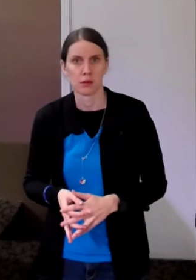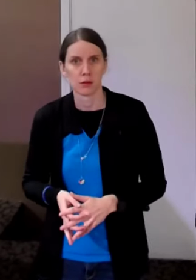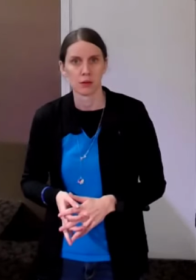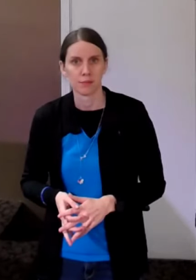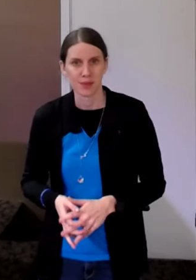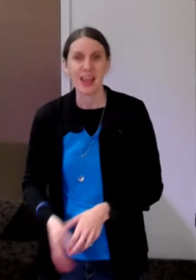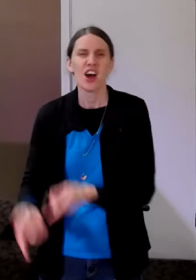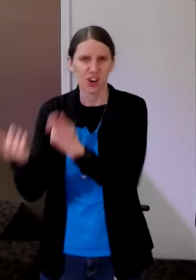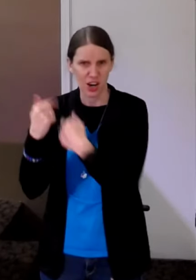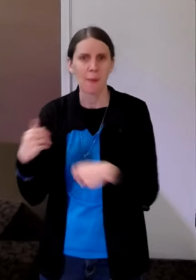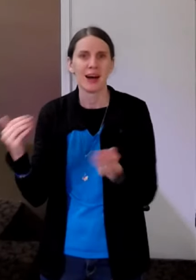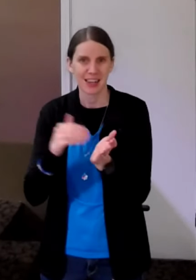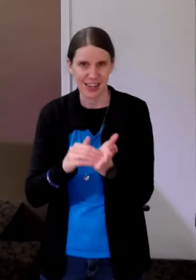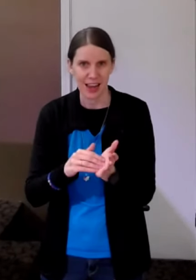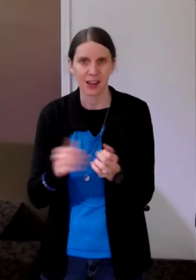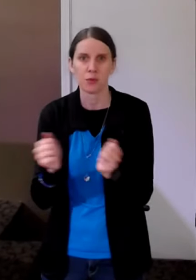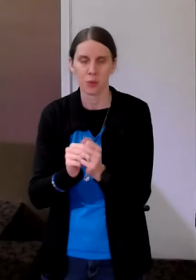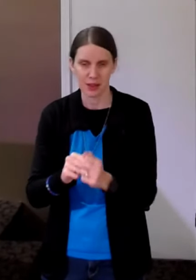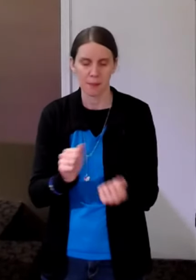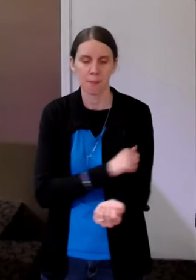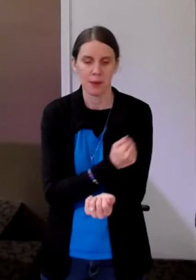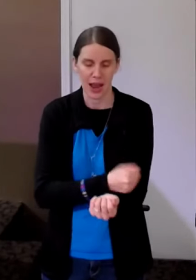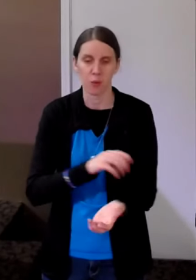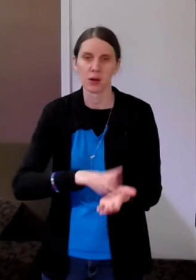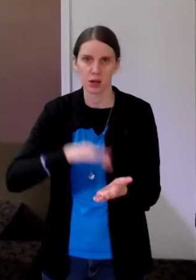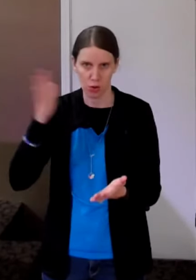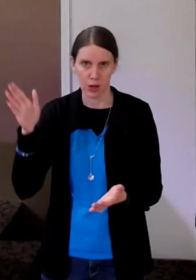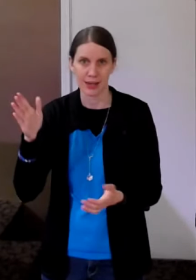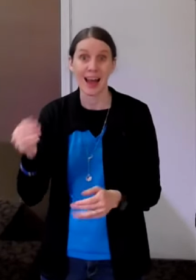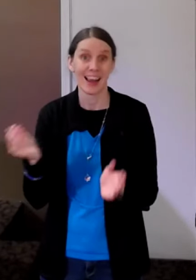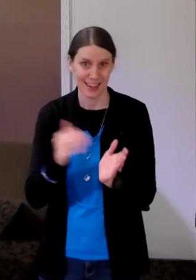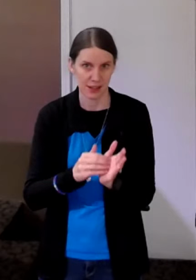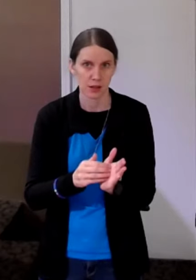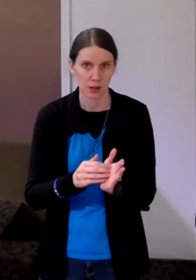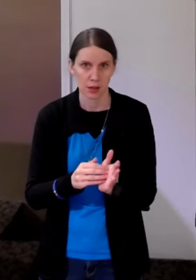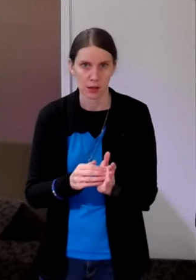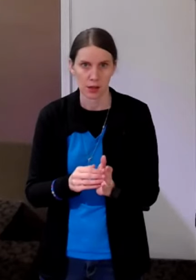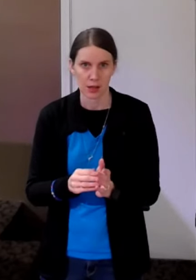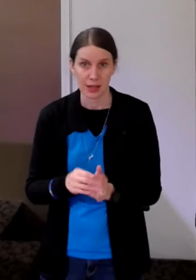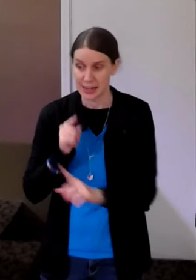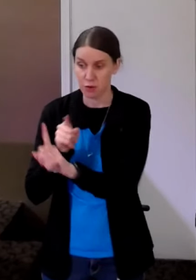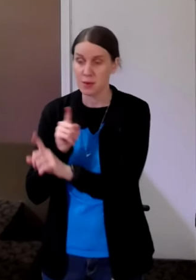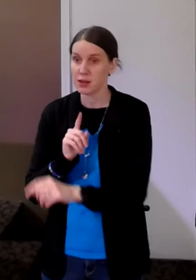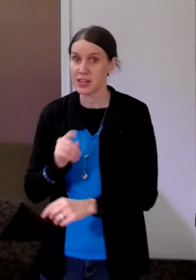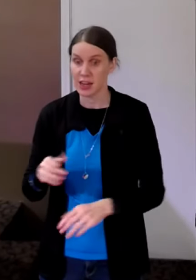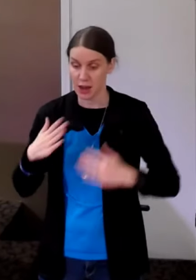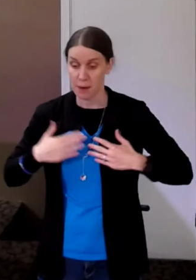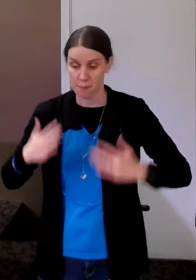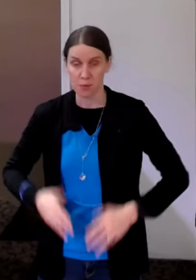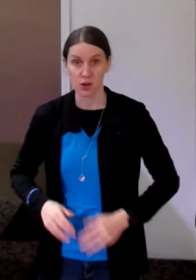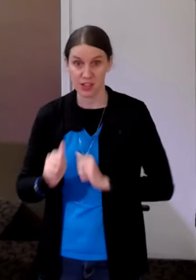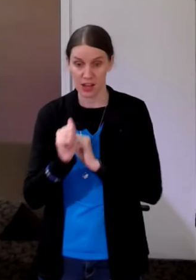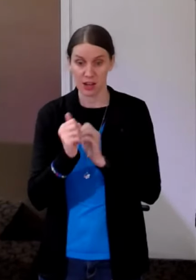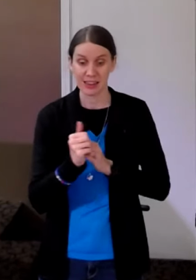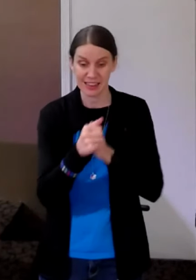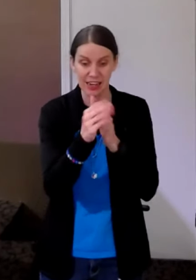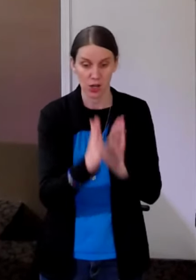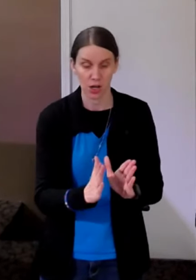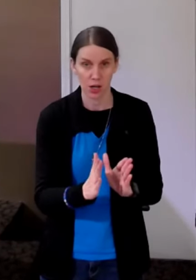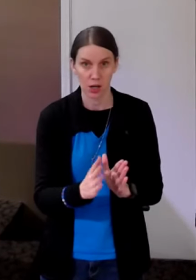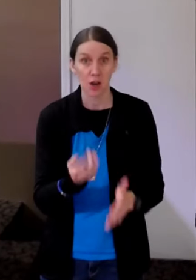He'll come again with power and great glory. He will come and He will be a secular leader as well as a religious leader. He will sit